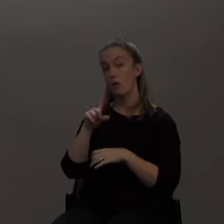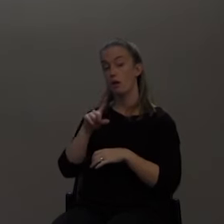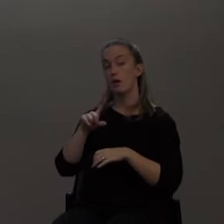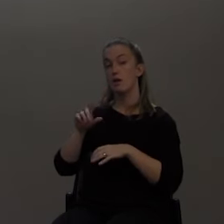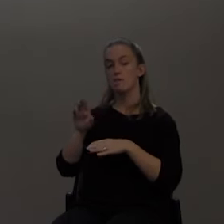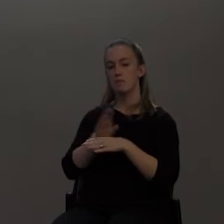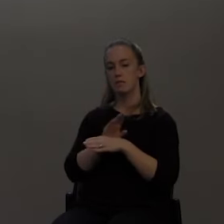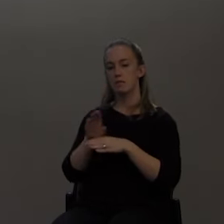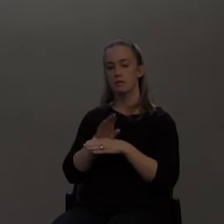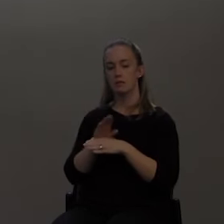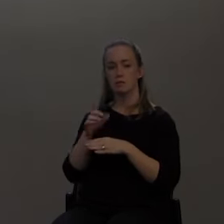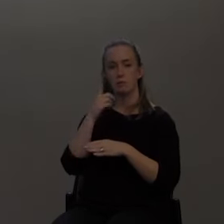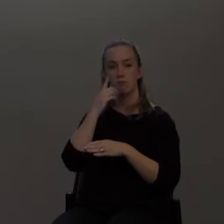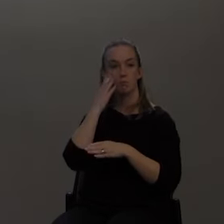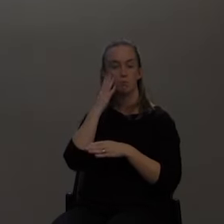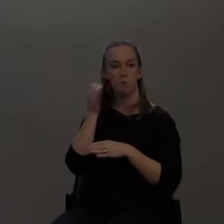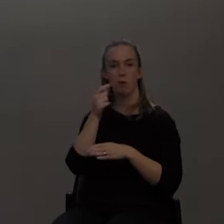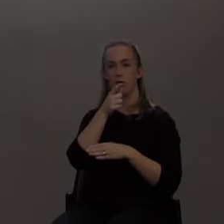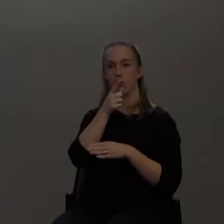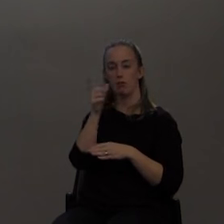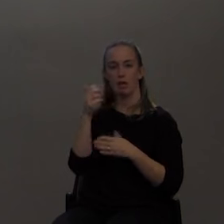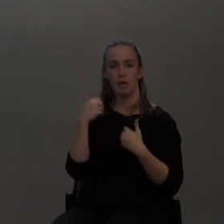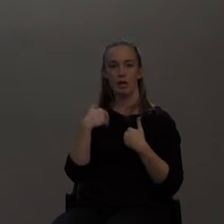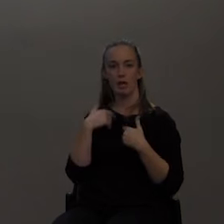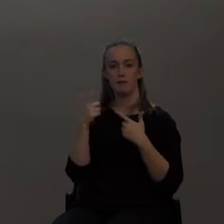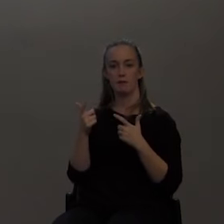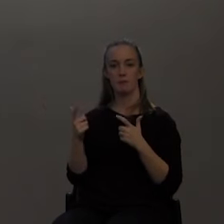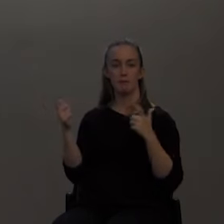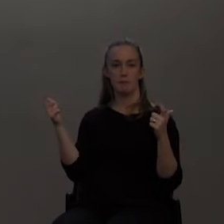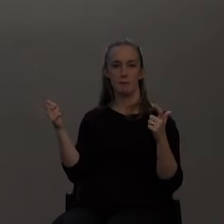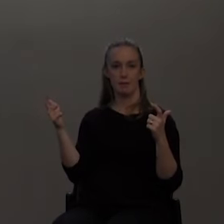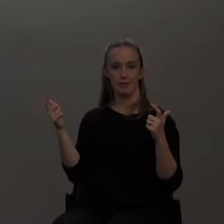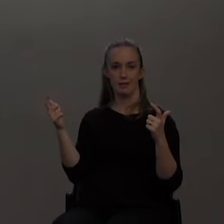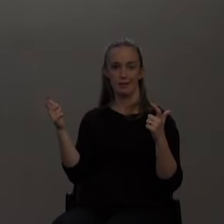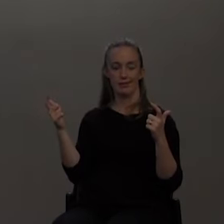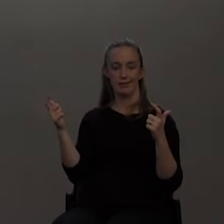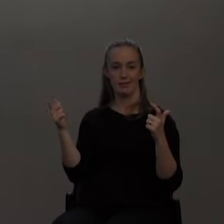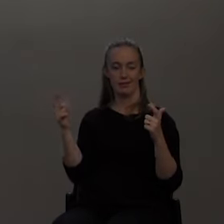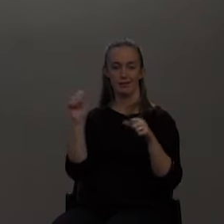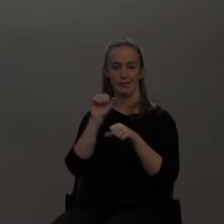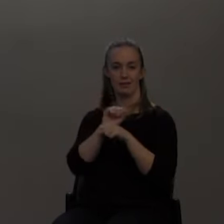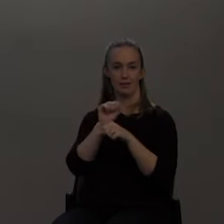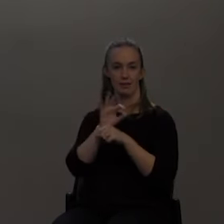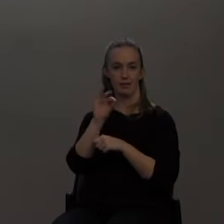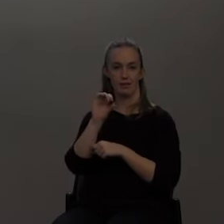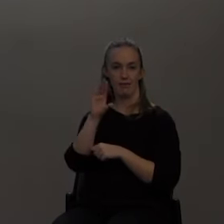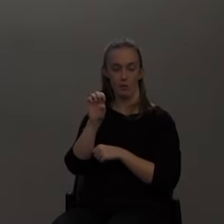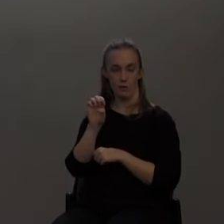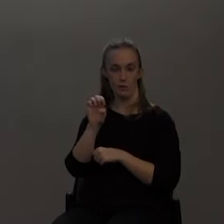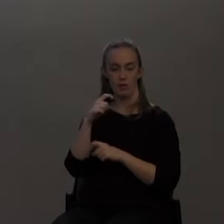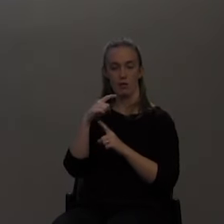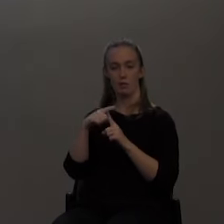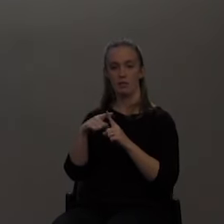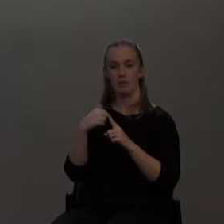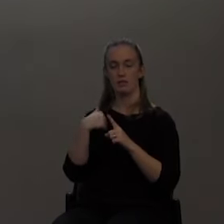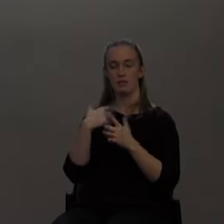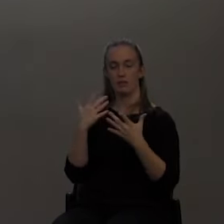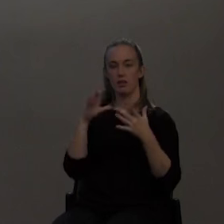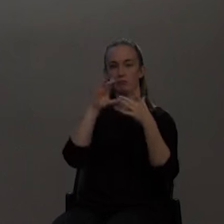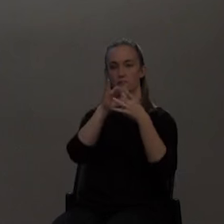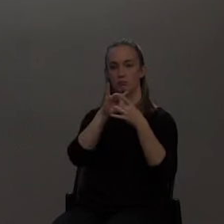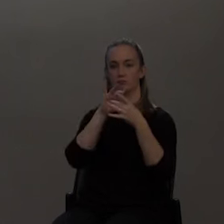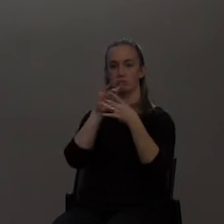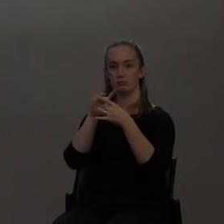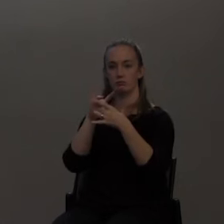businesses based on the fact that they do have that larger labor force and have a great amount of connectivity